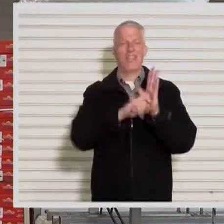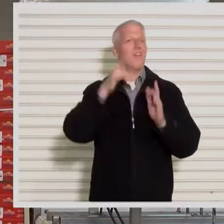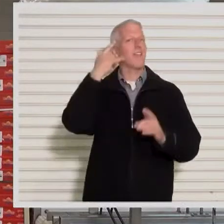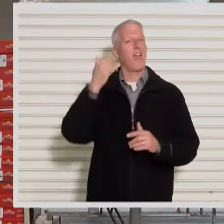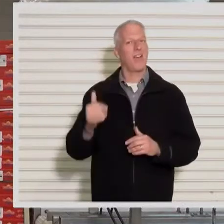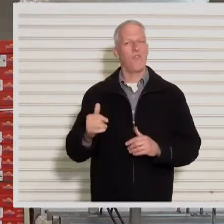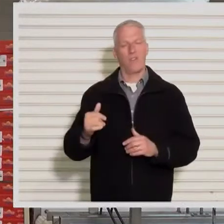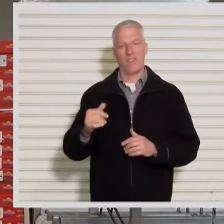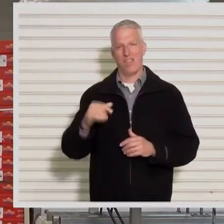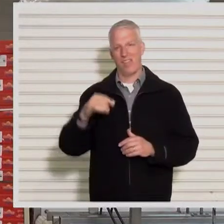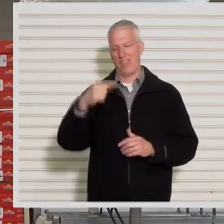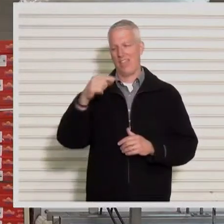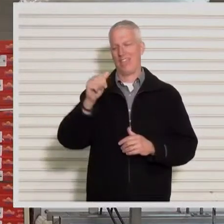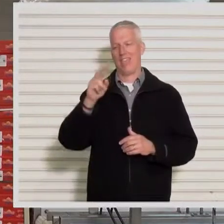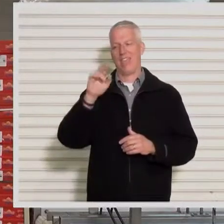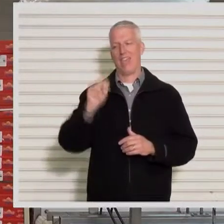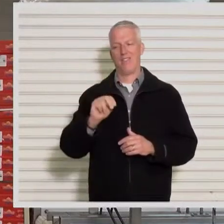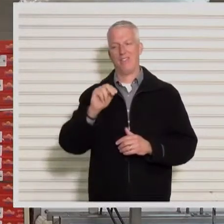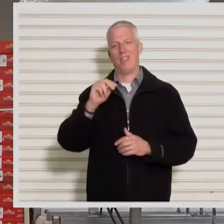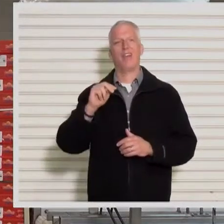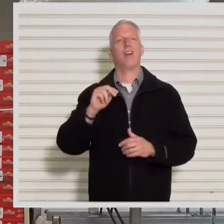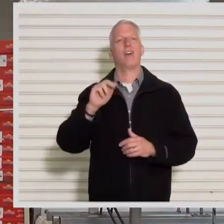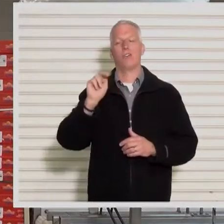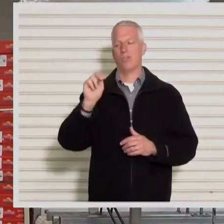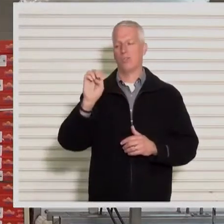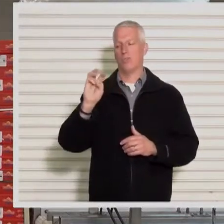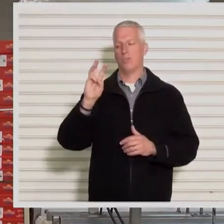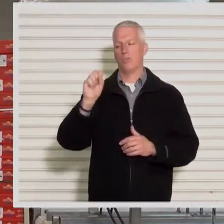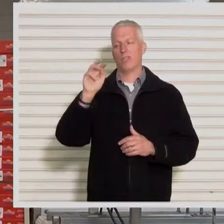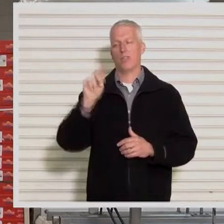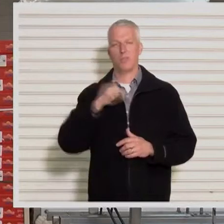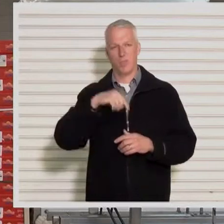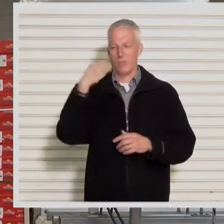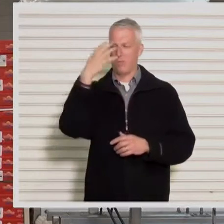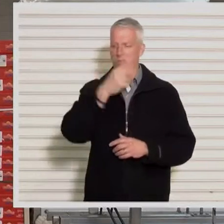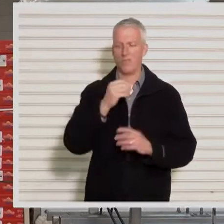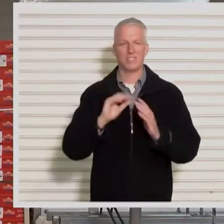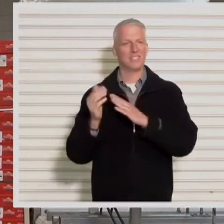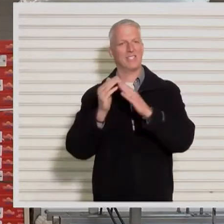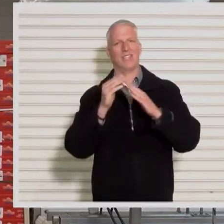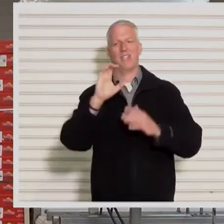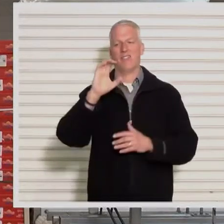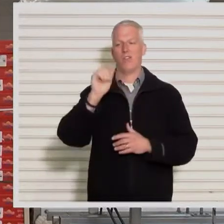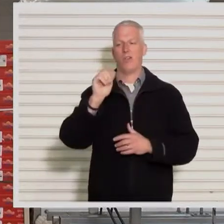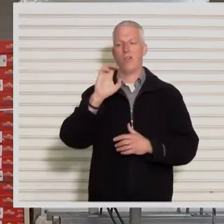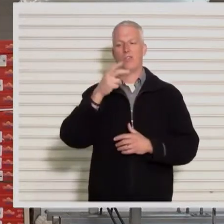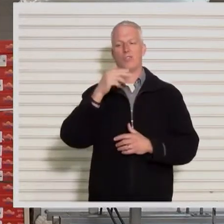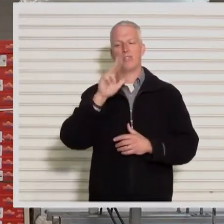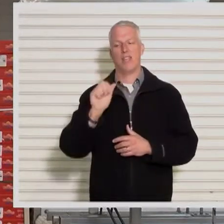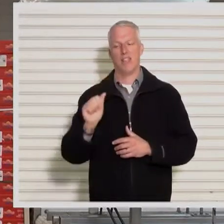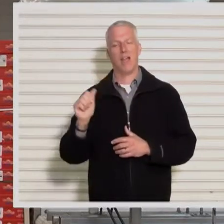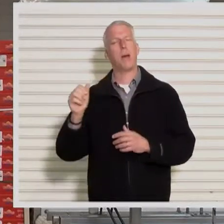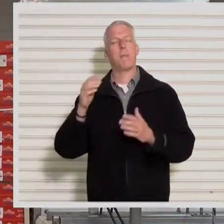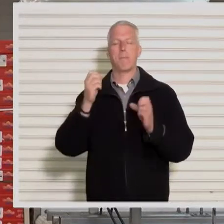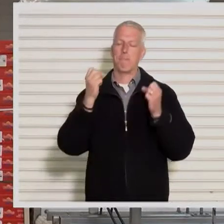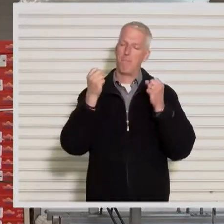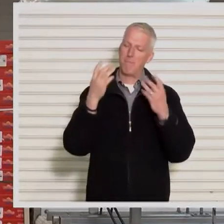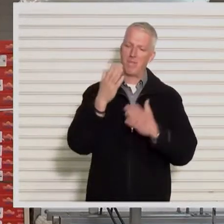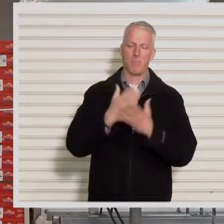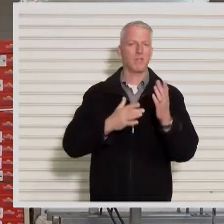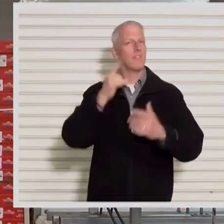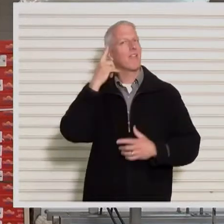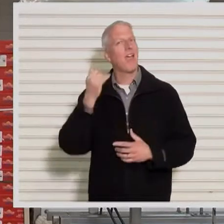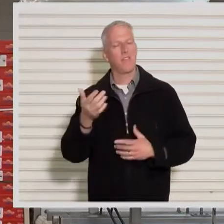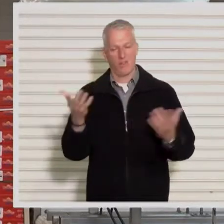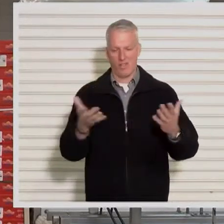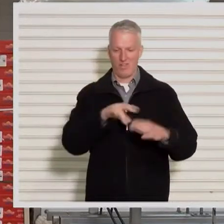Gavin Newsom, to this beautiful city of Coachella. In many parts of California and the nation, there